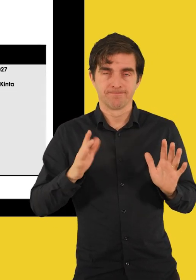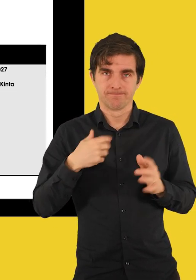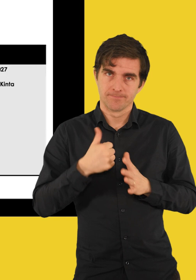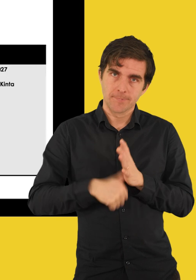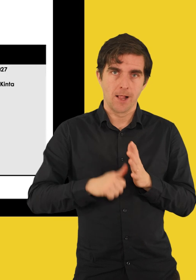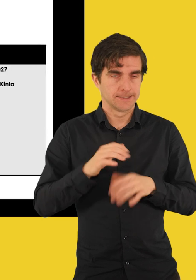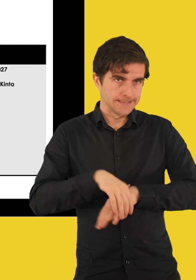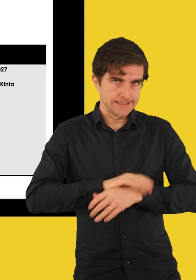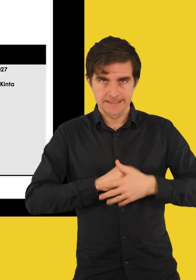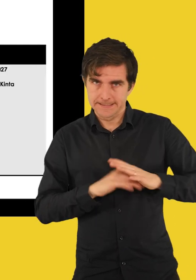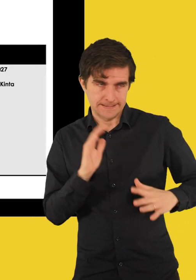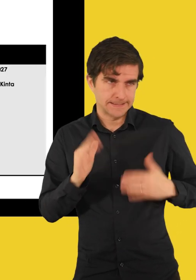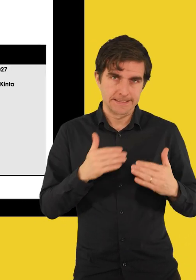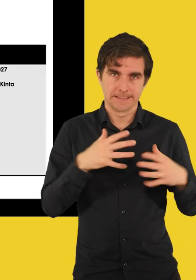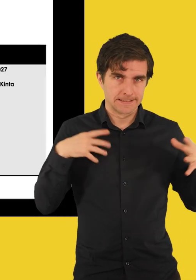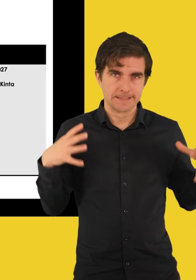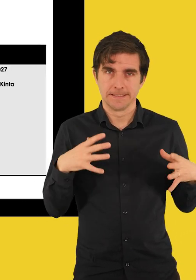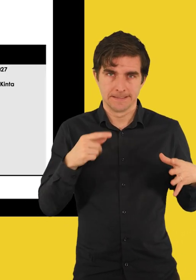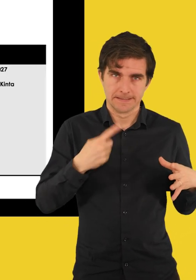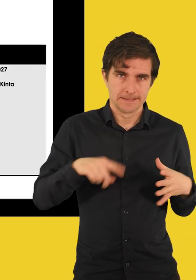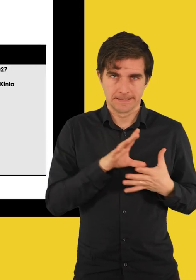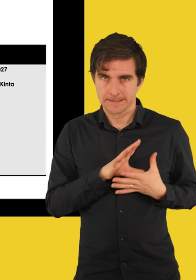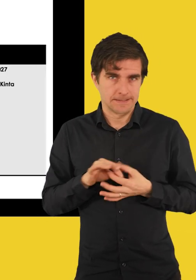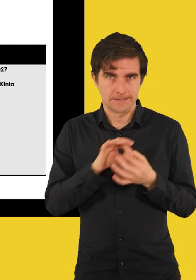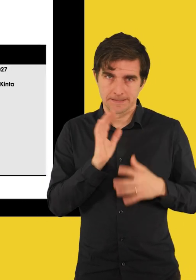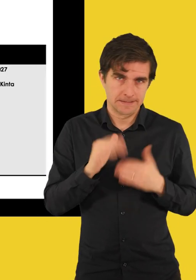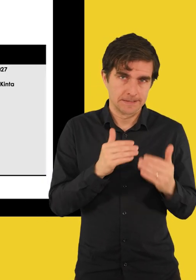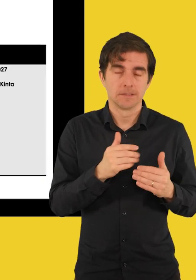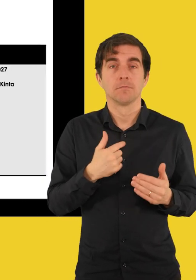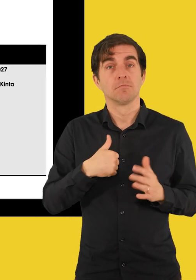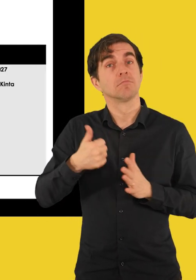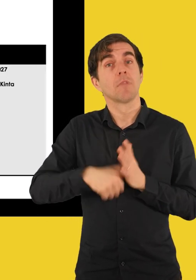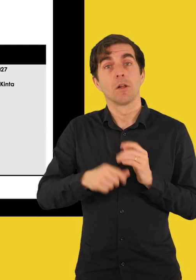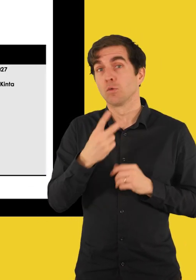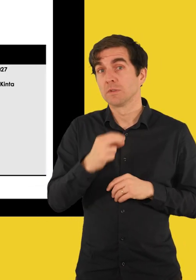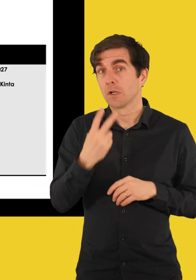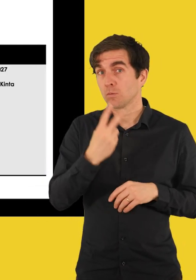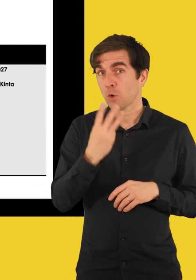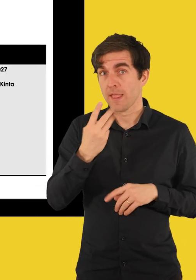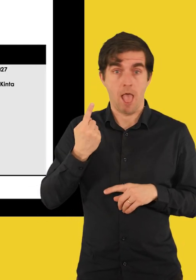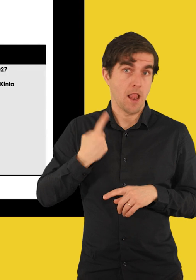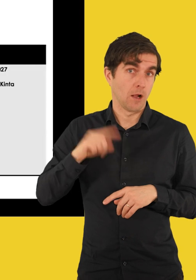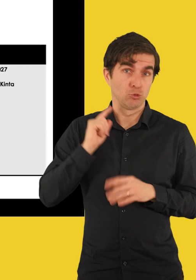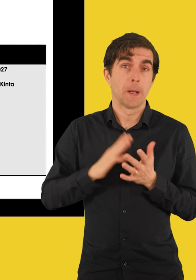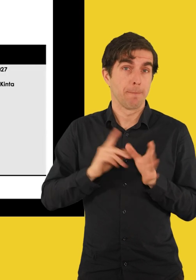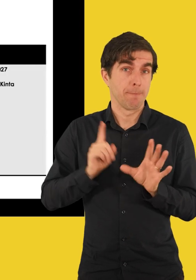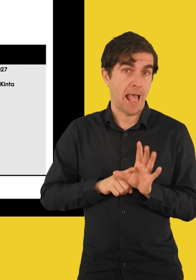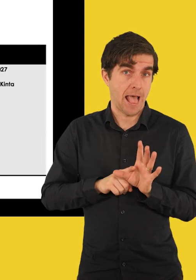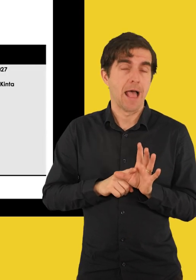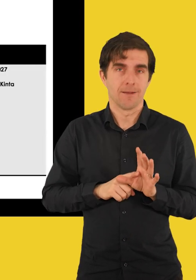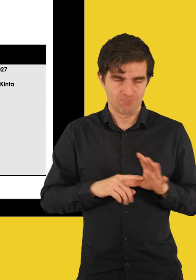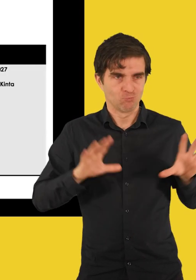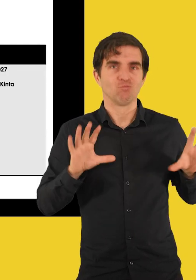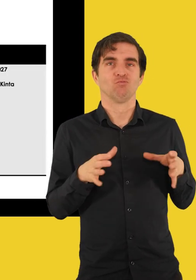where we started a unit, my unit, and started